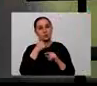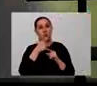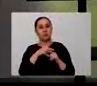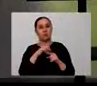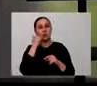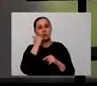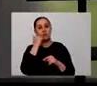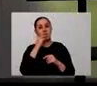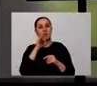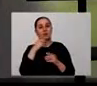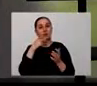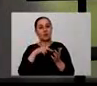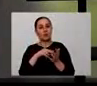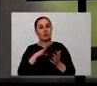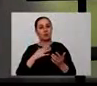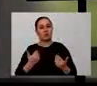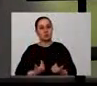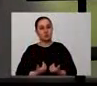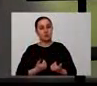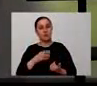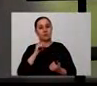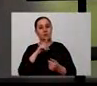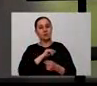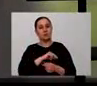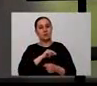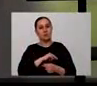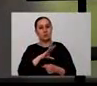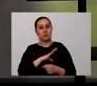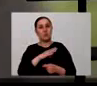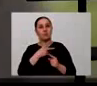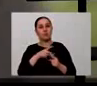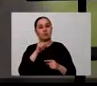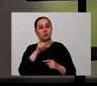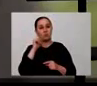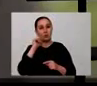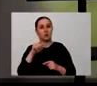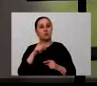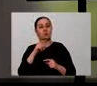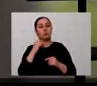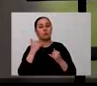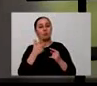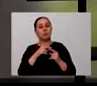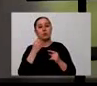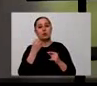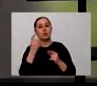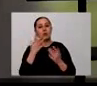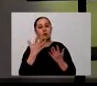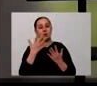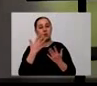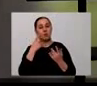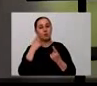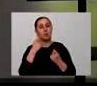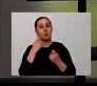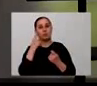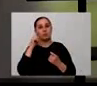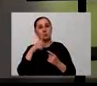1923-1924-yillarda Moskva va Leningradda yashadi hamda ishladi. Buni bilar edik. Xo'sh, bugun biz yana qanday ma'lumotni kashf